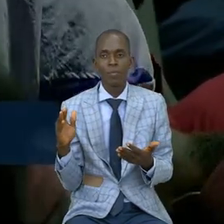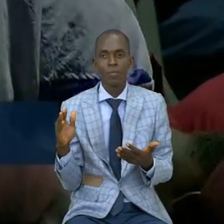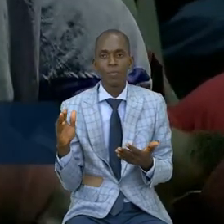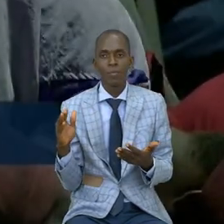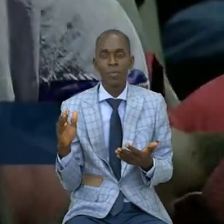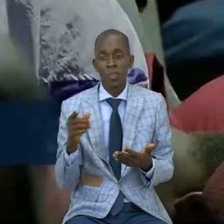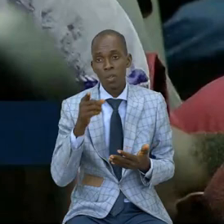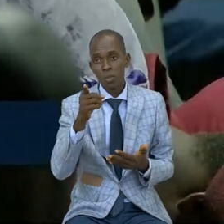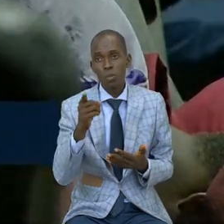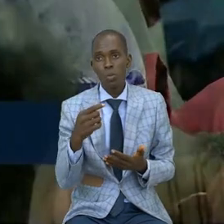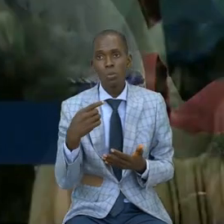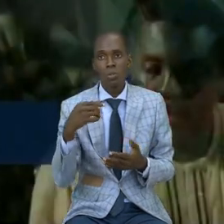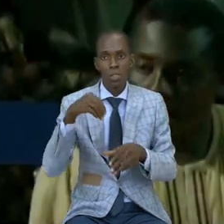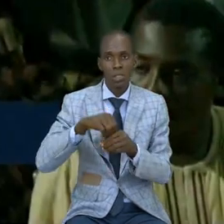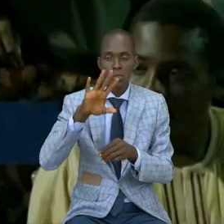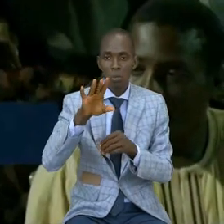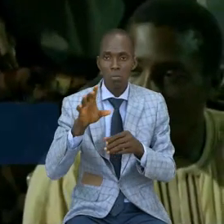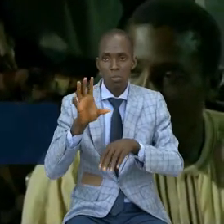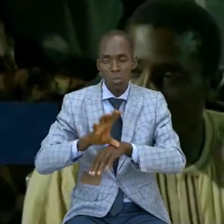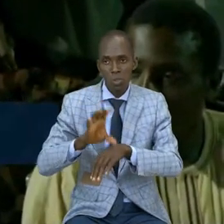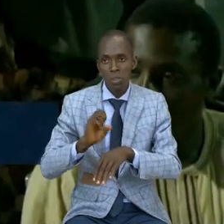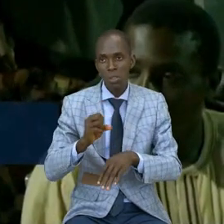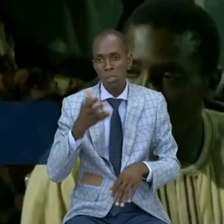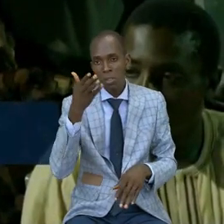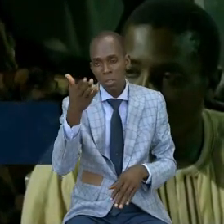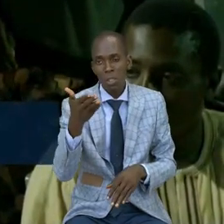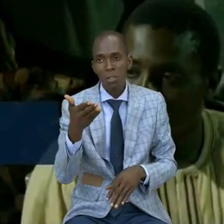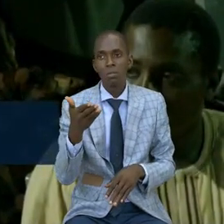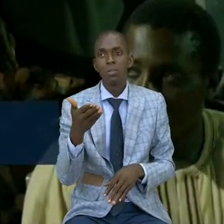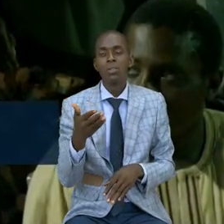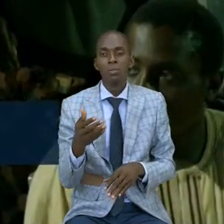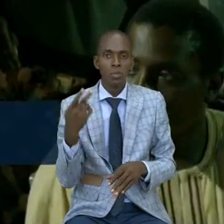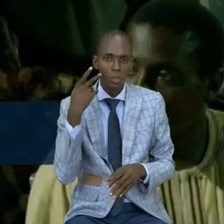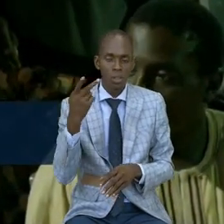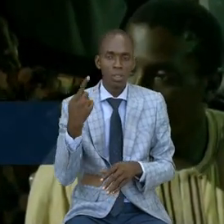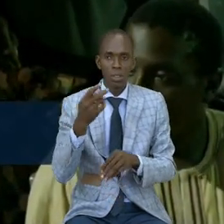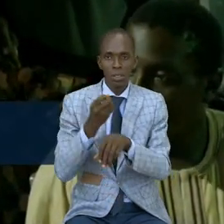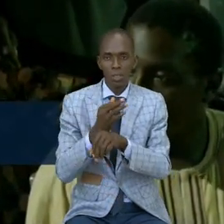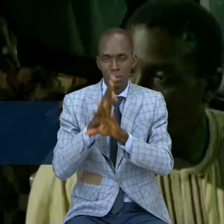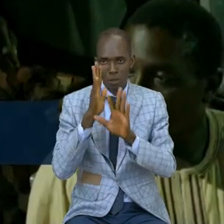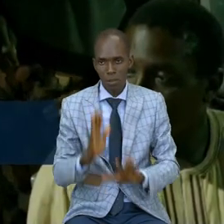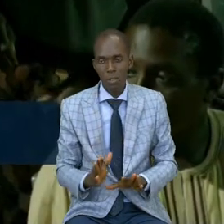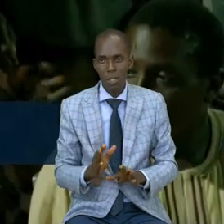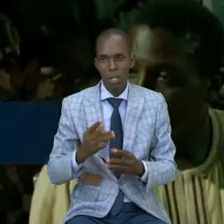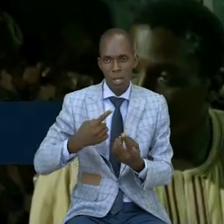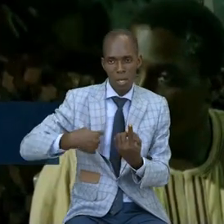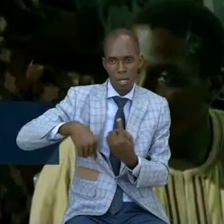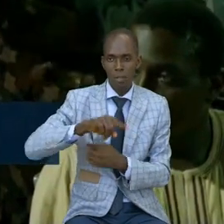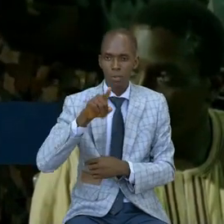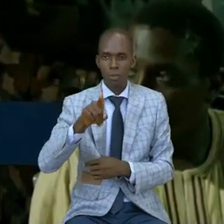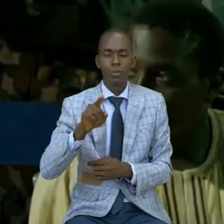put your right address, your full name and phone number. You can't tell lies